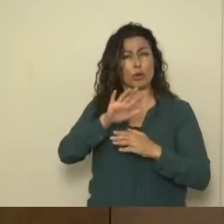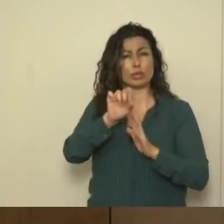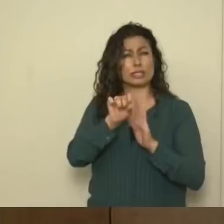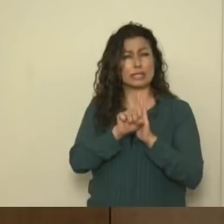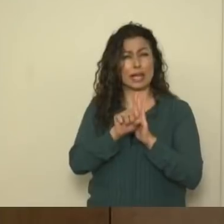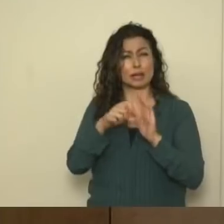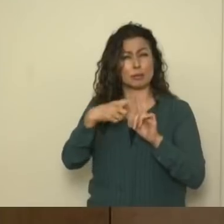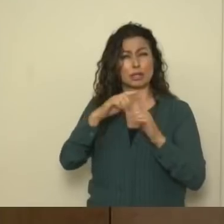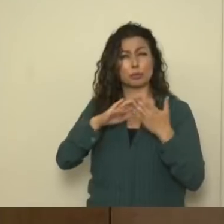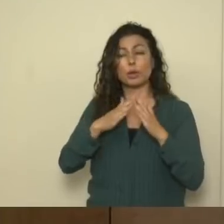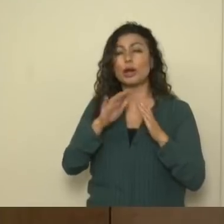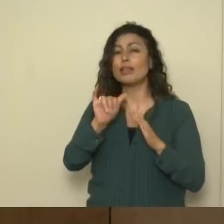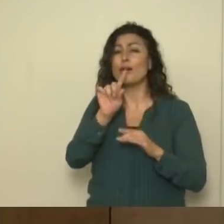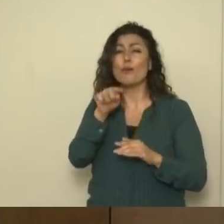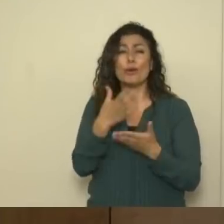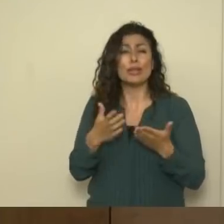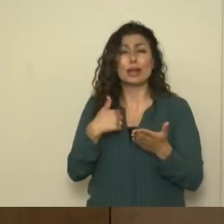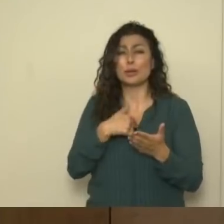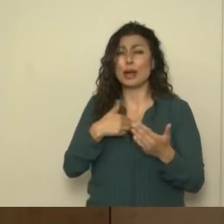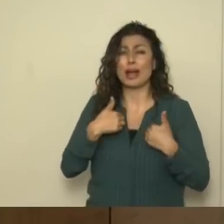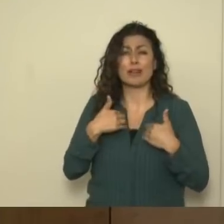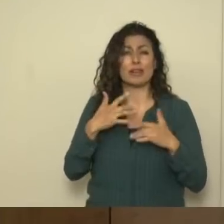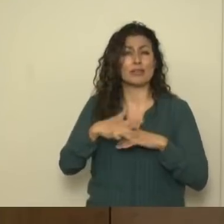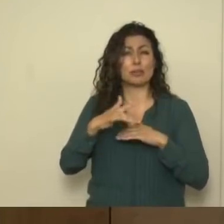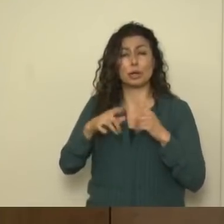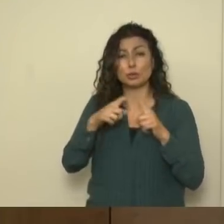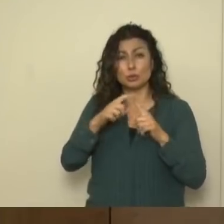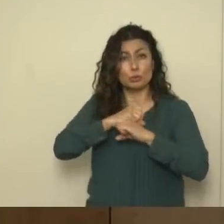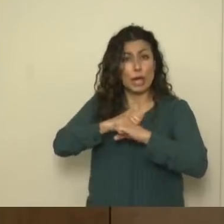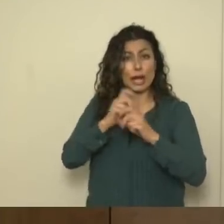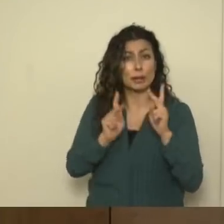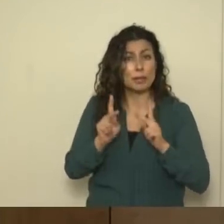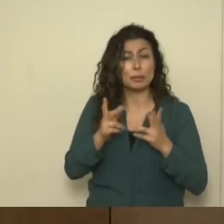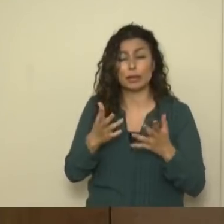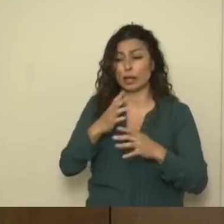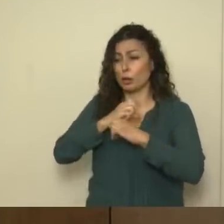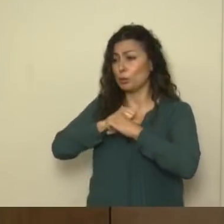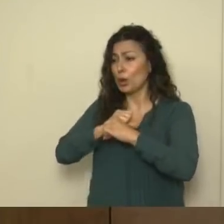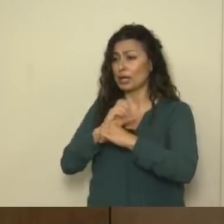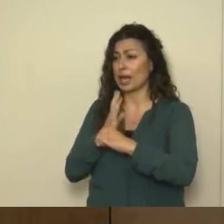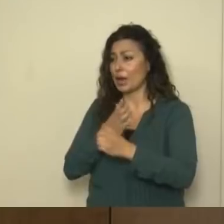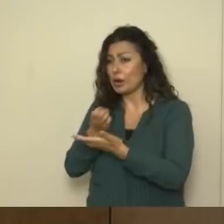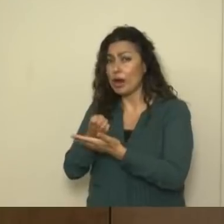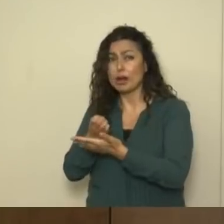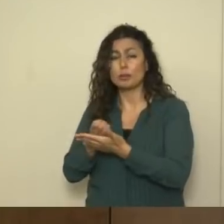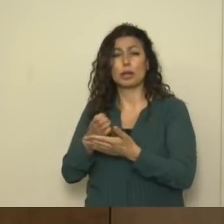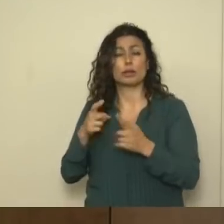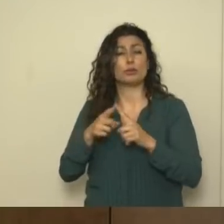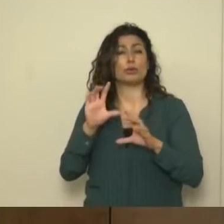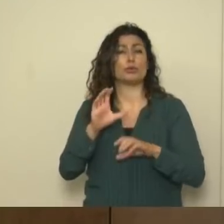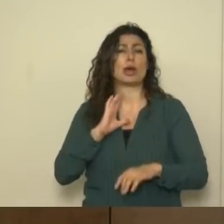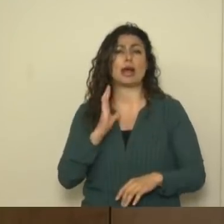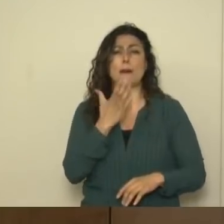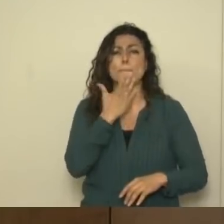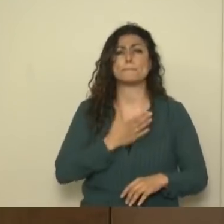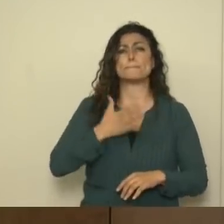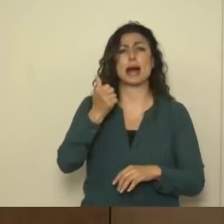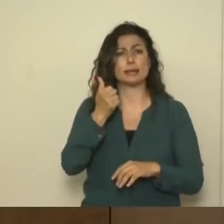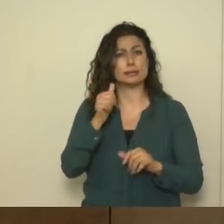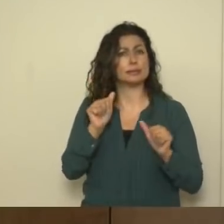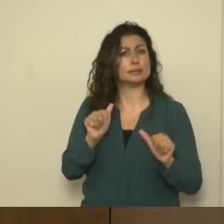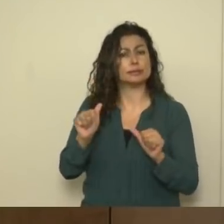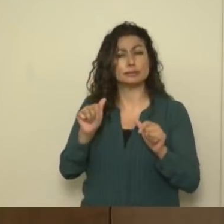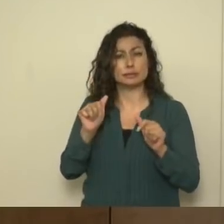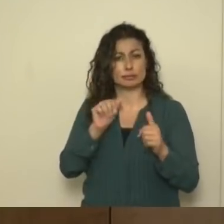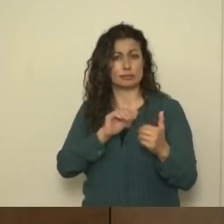only things that are really available to us to protect people, to protect the economies to the best of our ability in